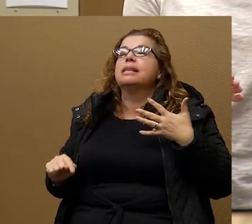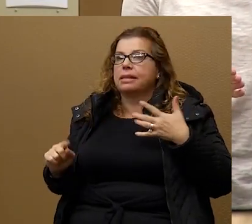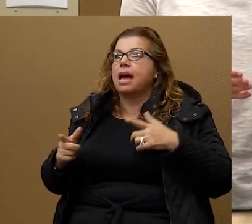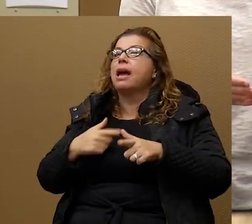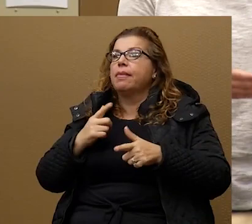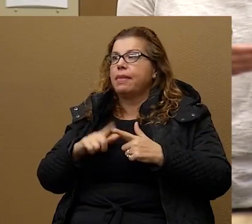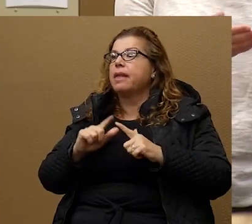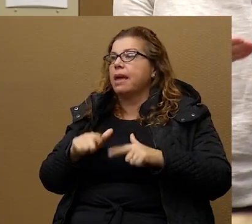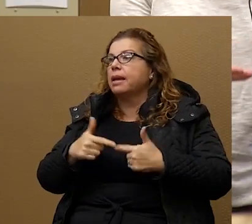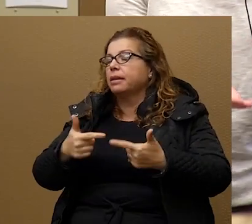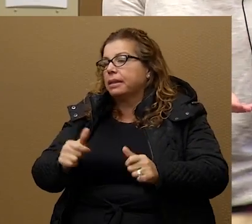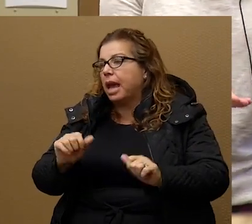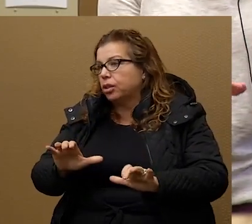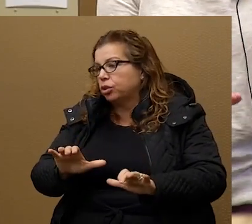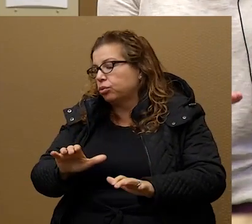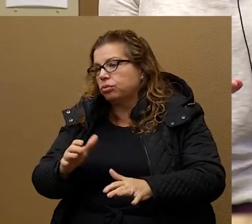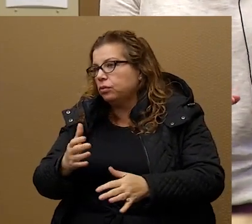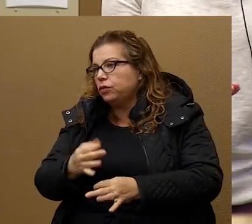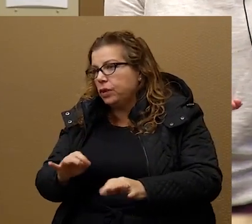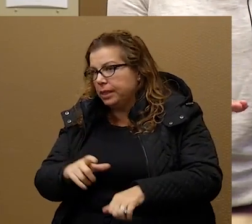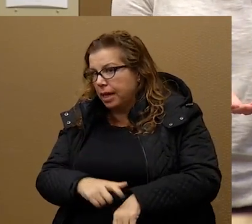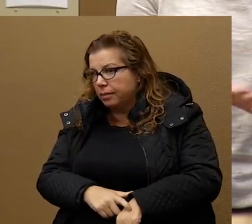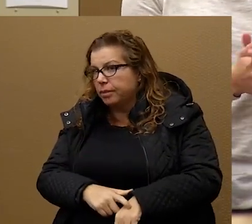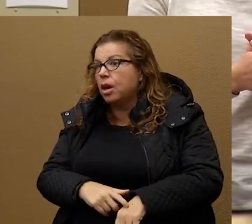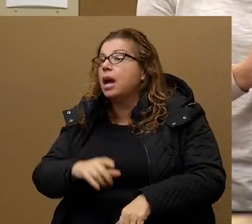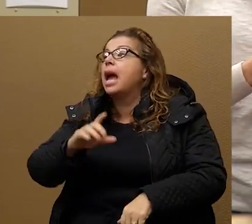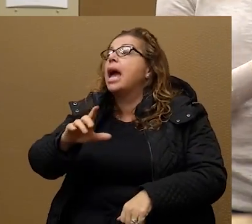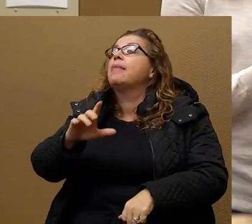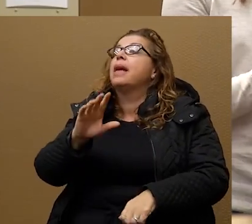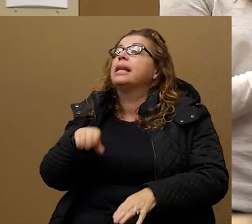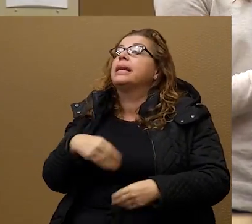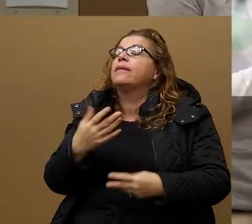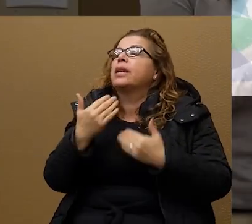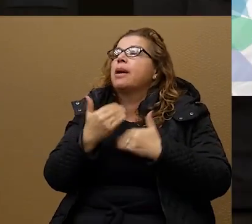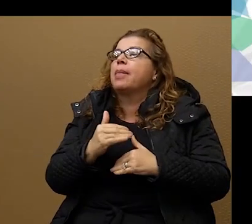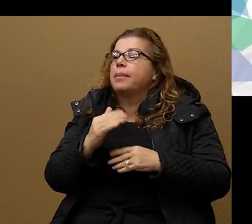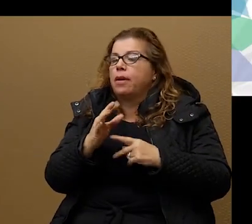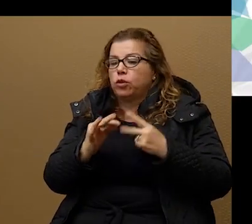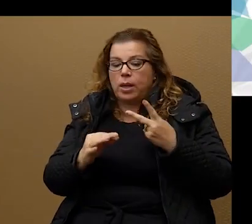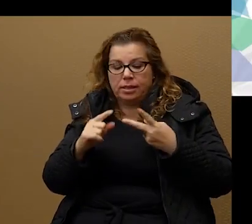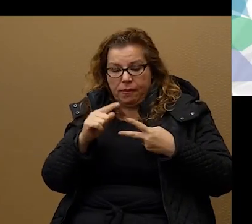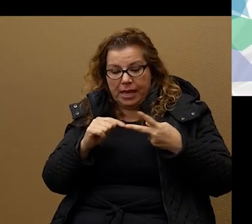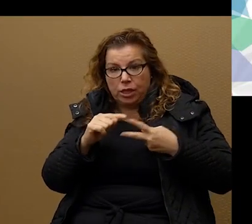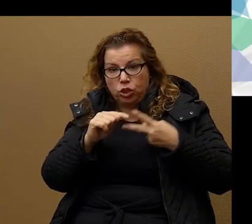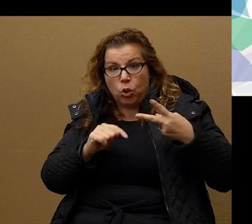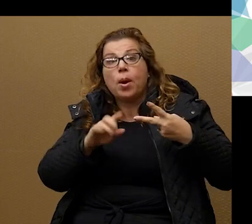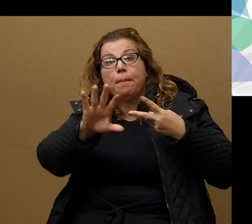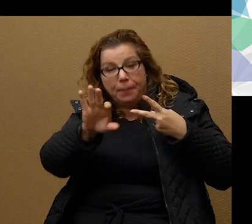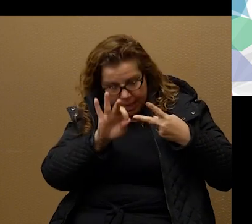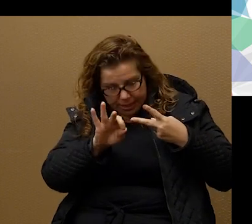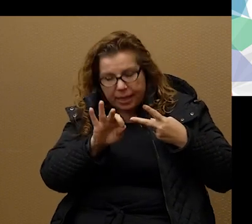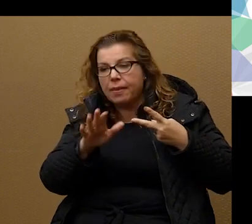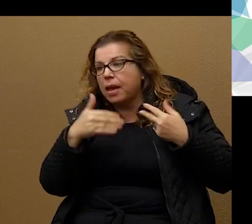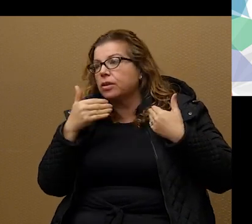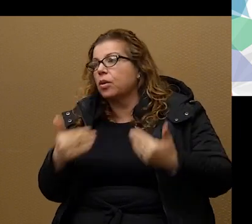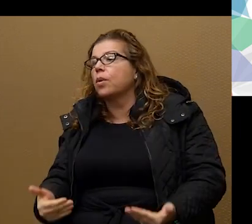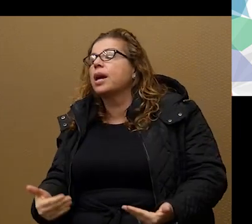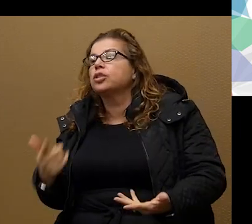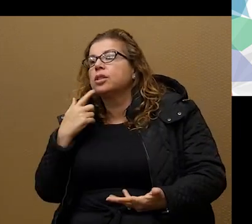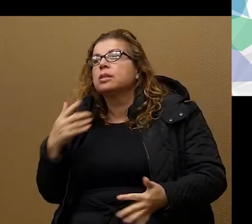then giving them the choice of maybe these are the 2 tasks that you can decide between. And then just enriching the